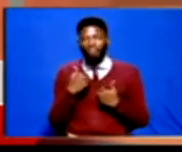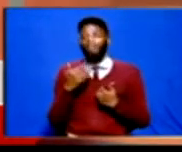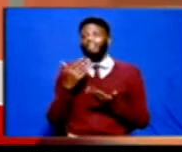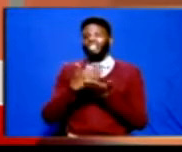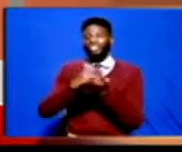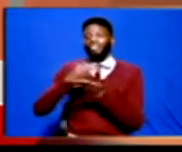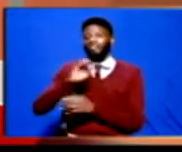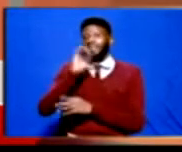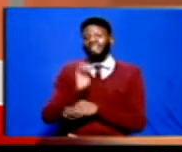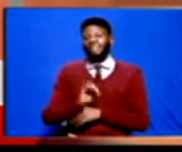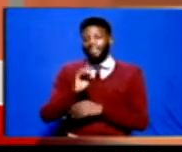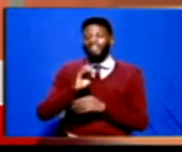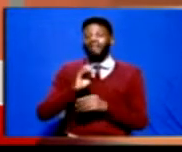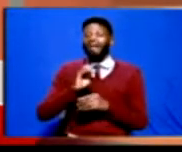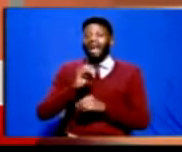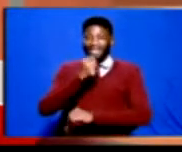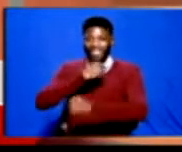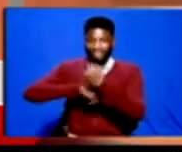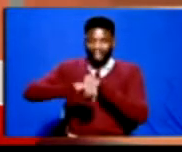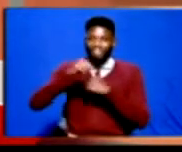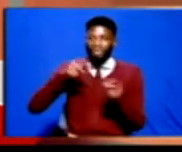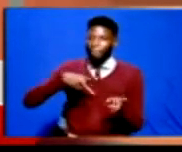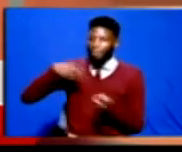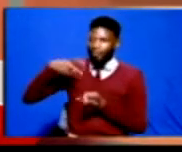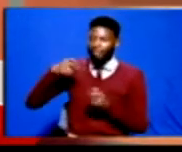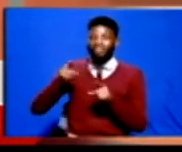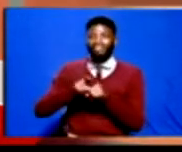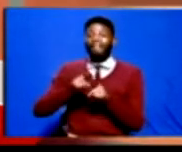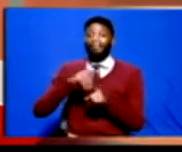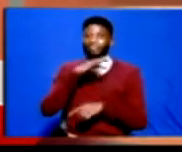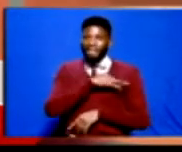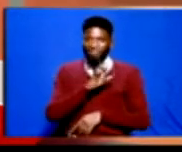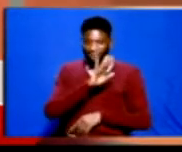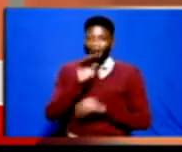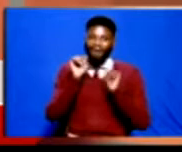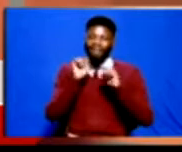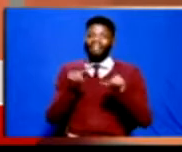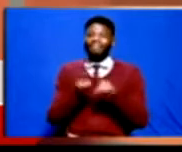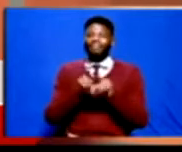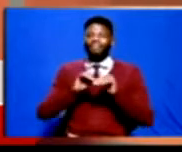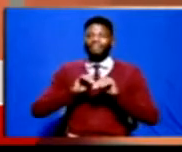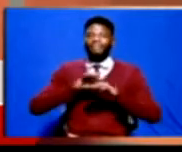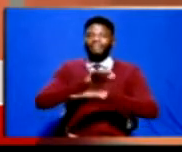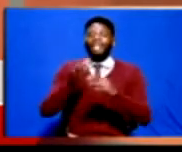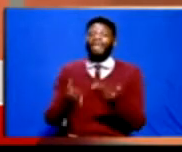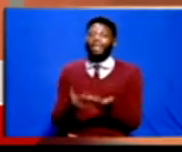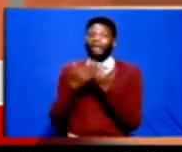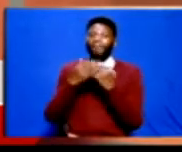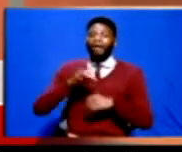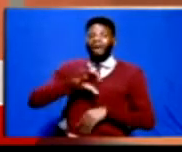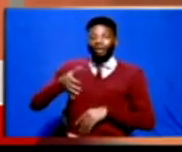revenues, so that these revenues actually have a widespread impact at county level to every single person